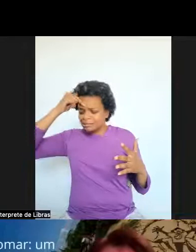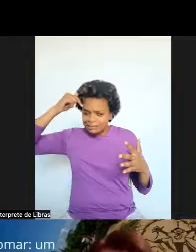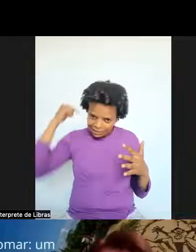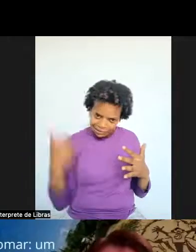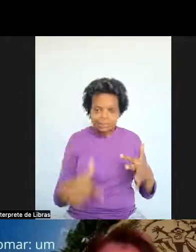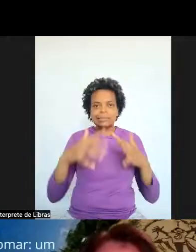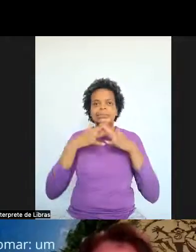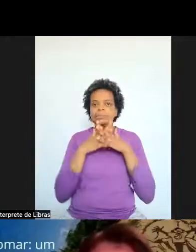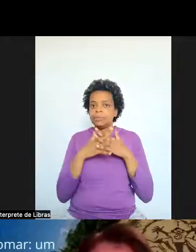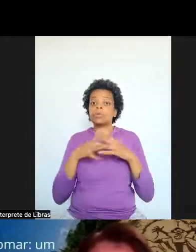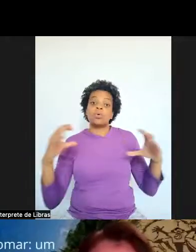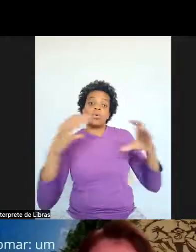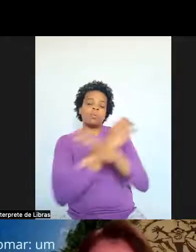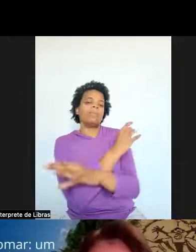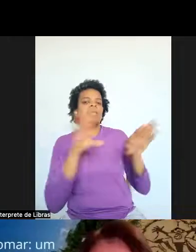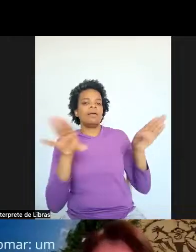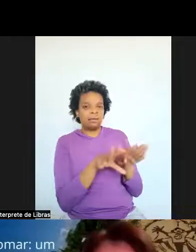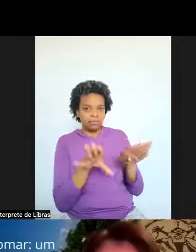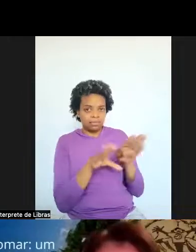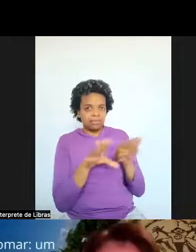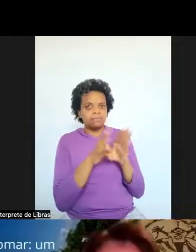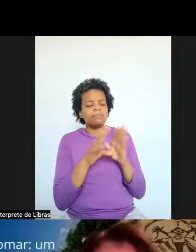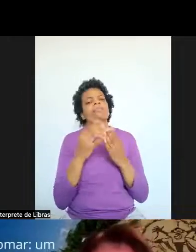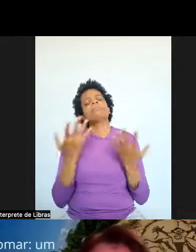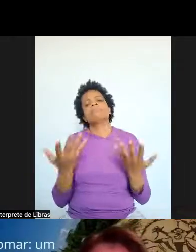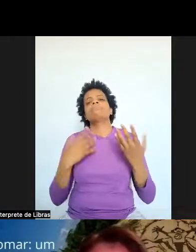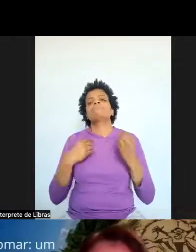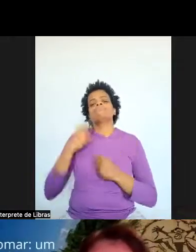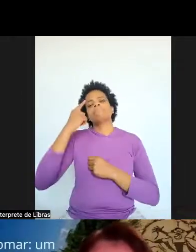complex, very complete work. Next slide, please.